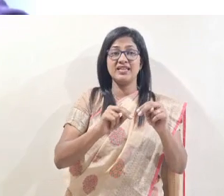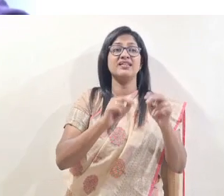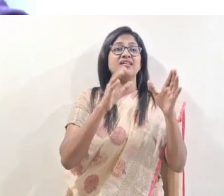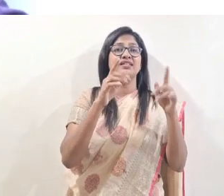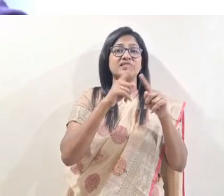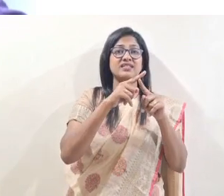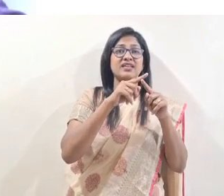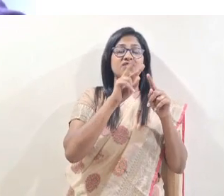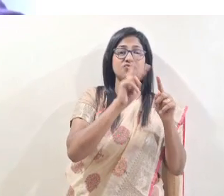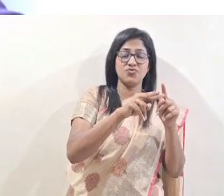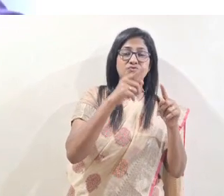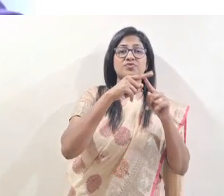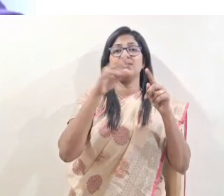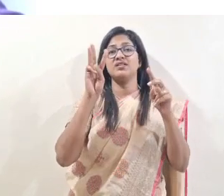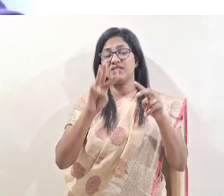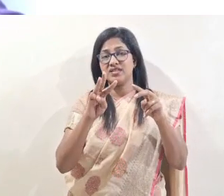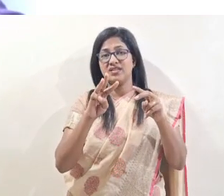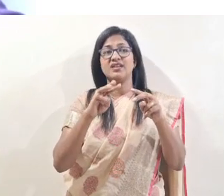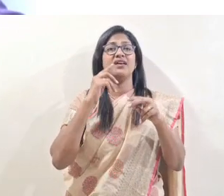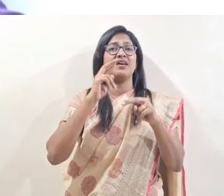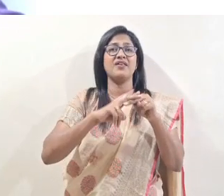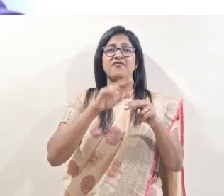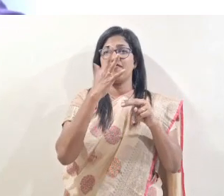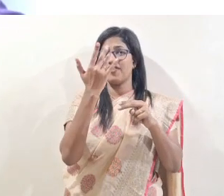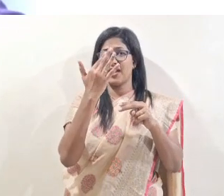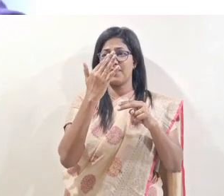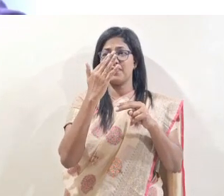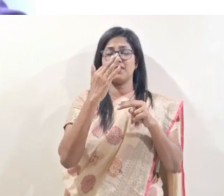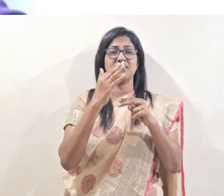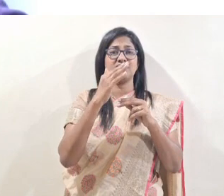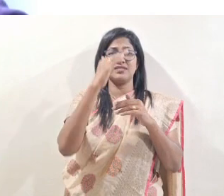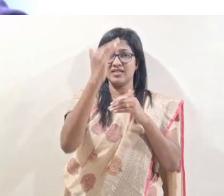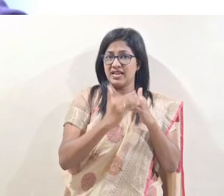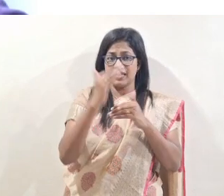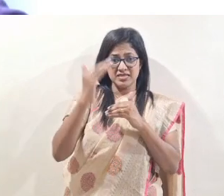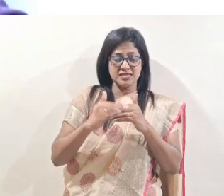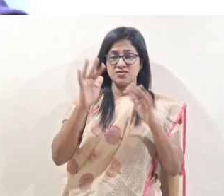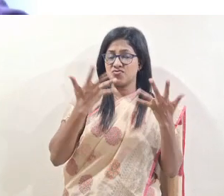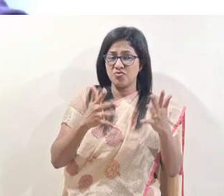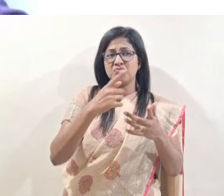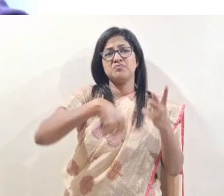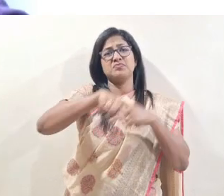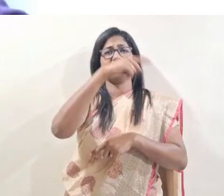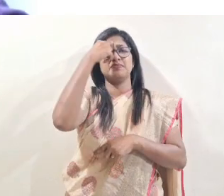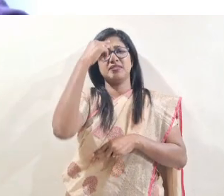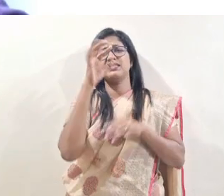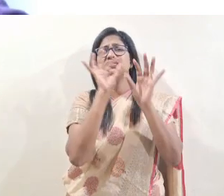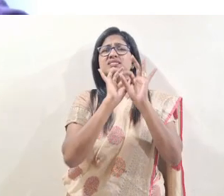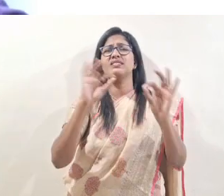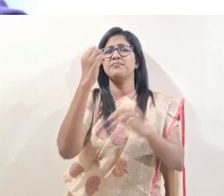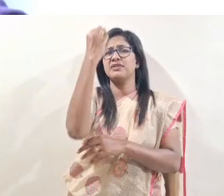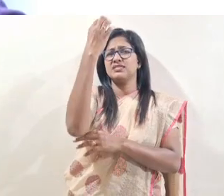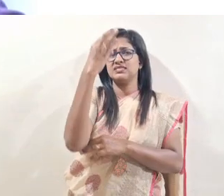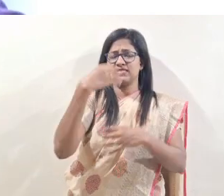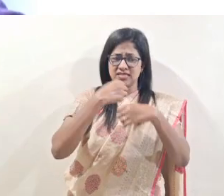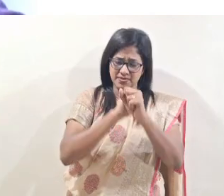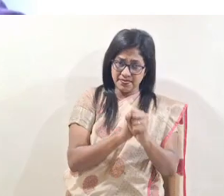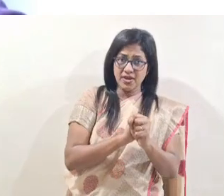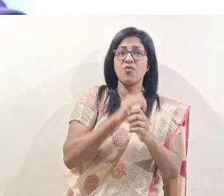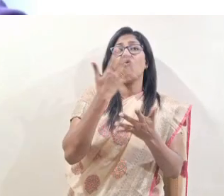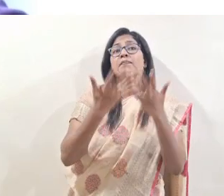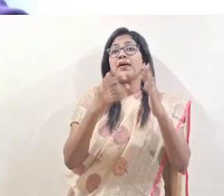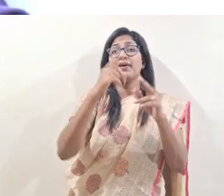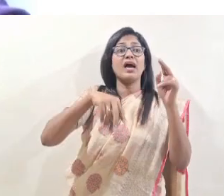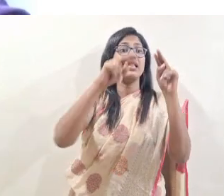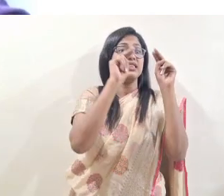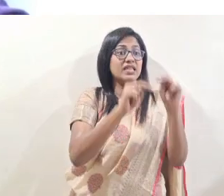cities is not going to be lesser than 5 minutes headway, then they can think of going for simpler signaling systems and maybe upgrade later